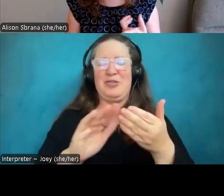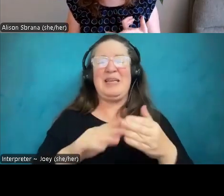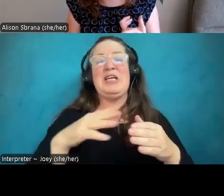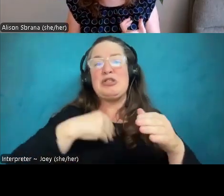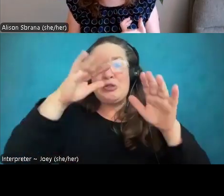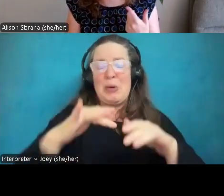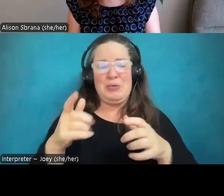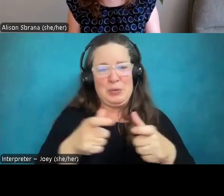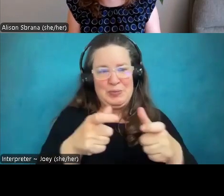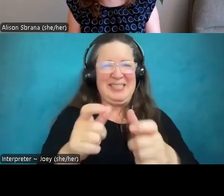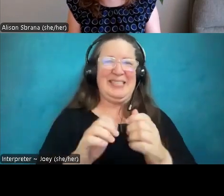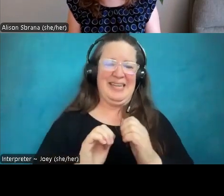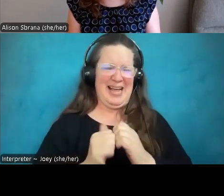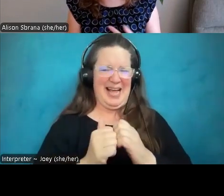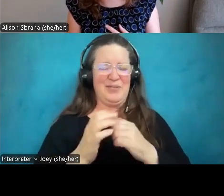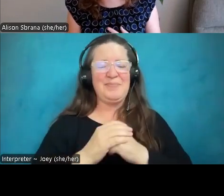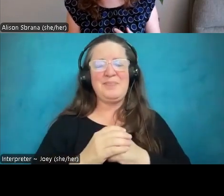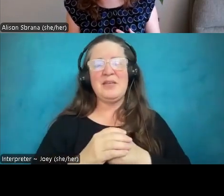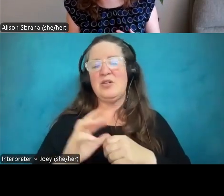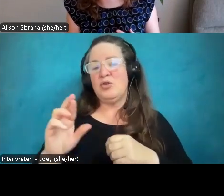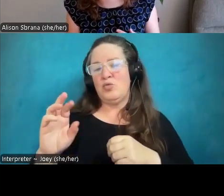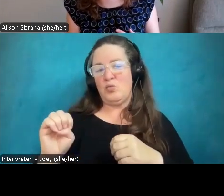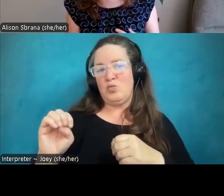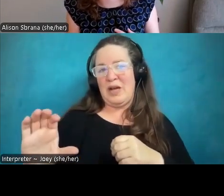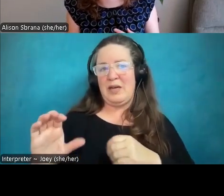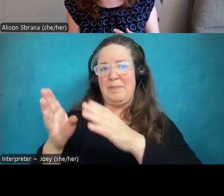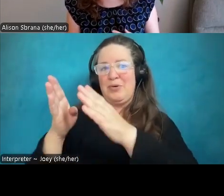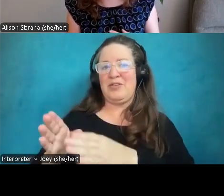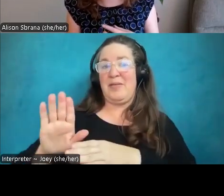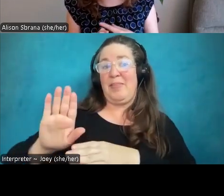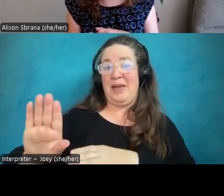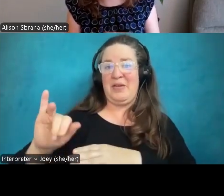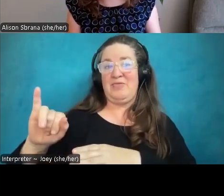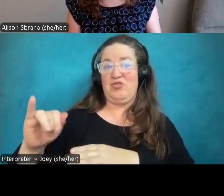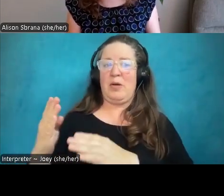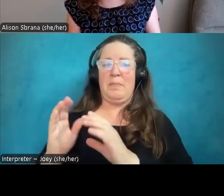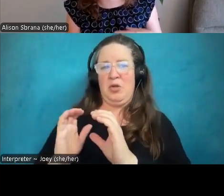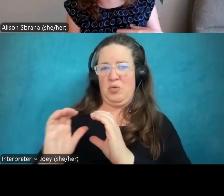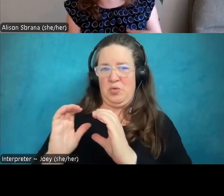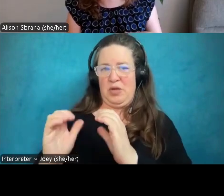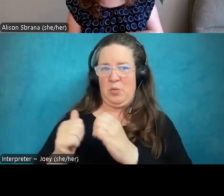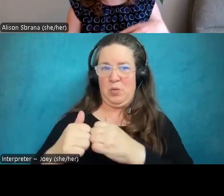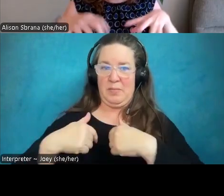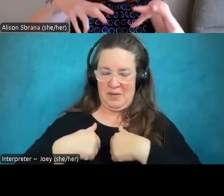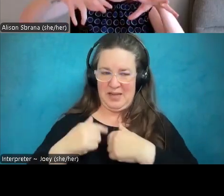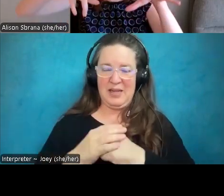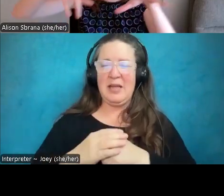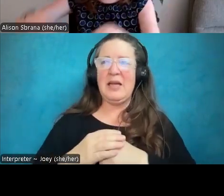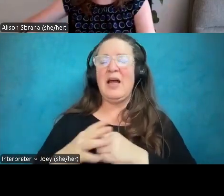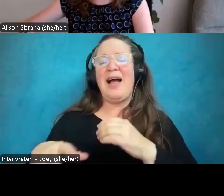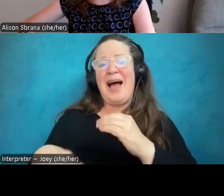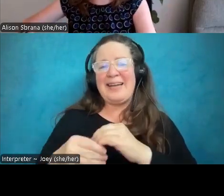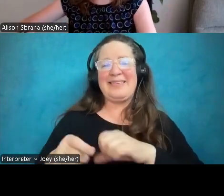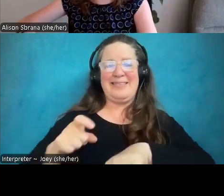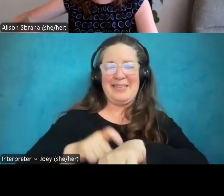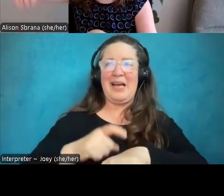job to investigate accessibility and communicate our needs with the facility. That included extra time to get me